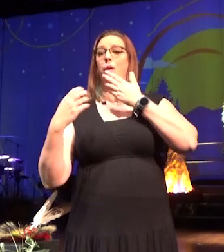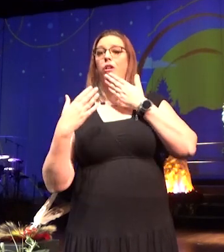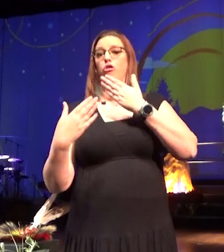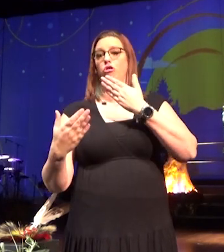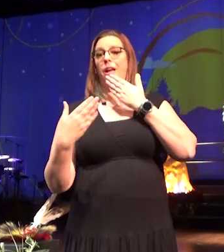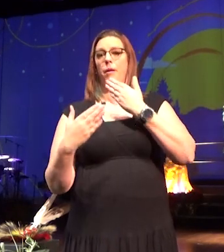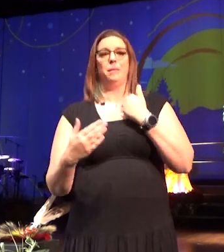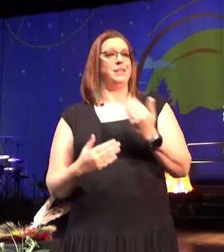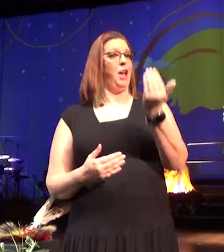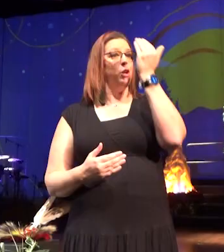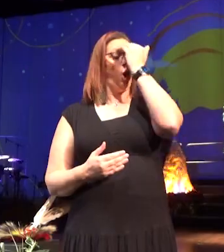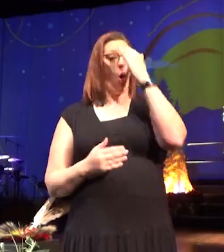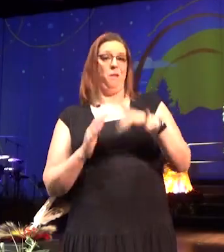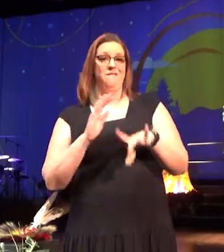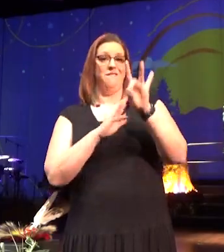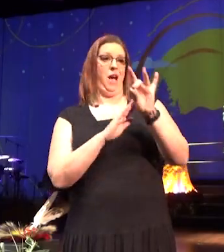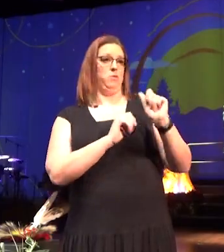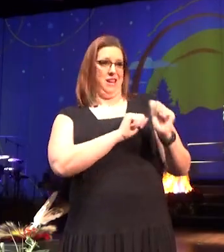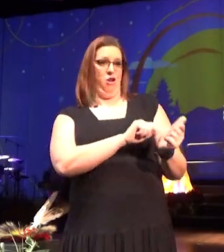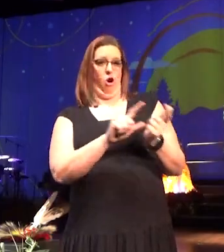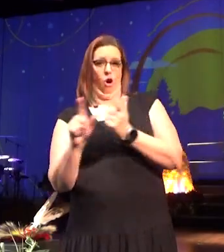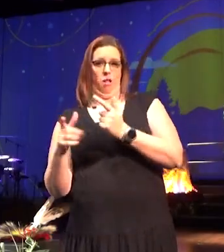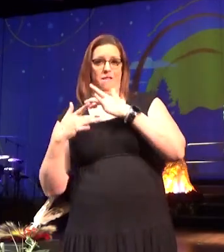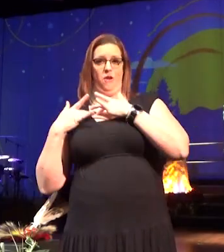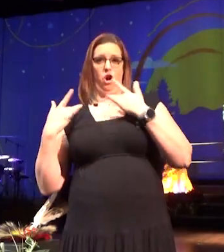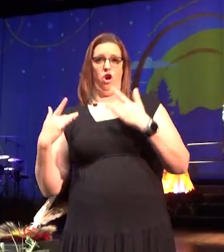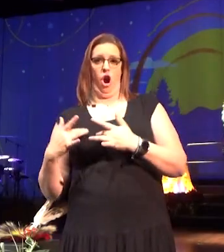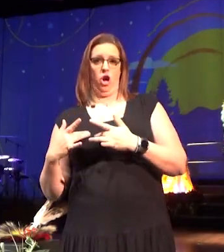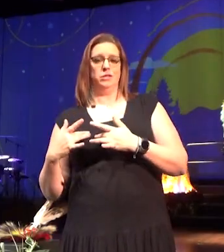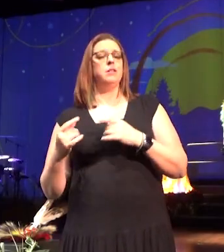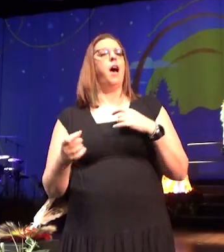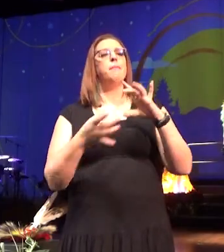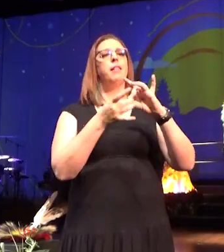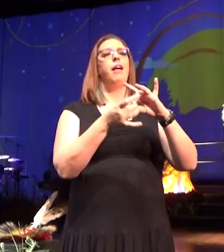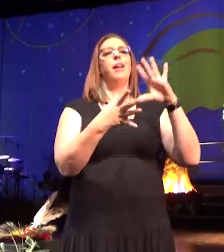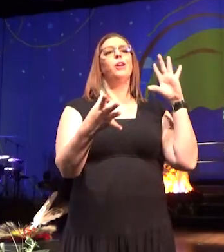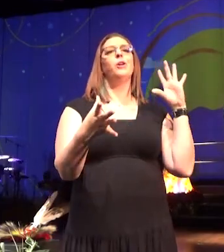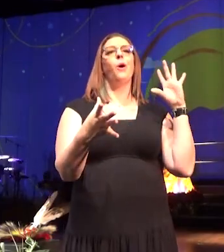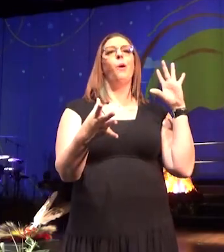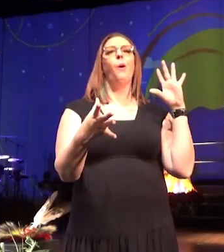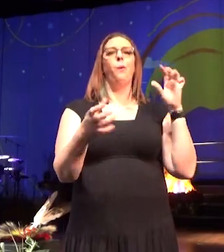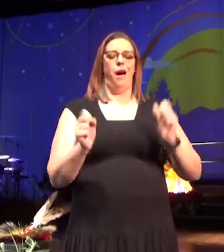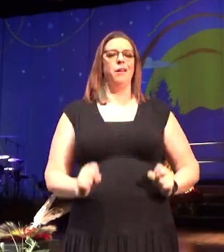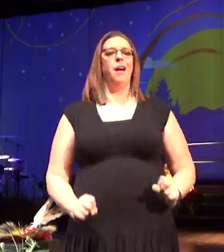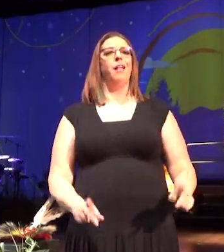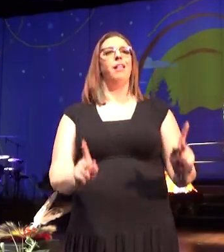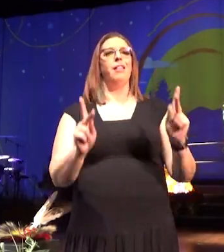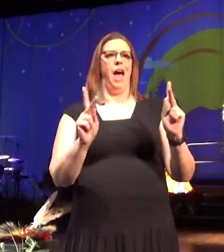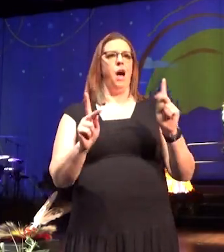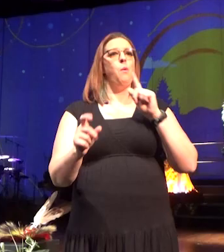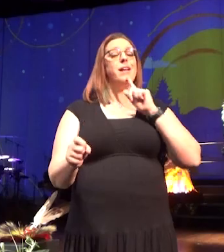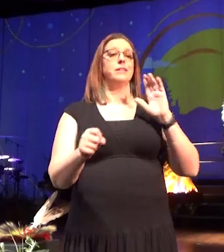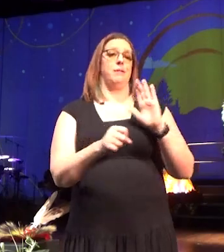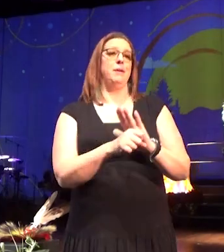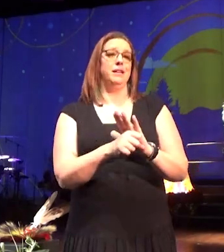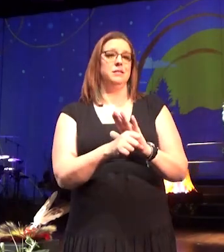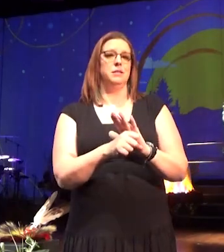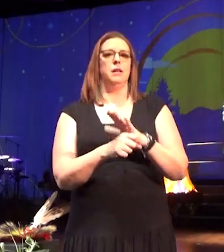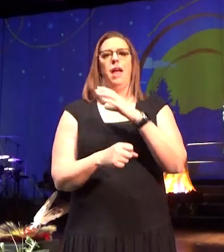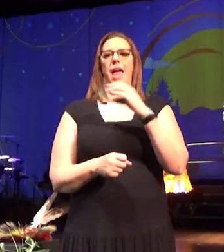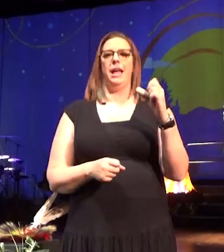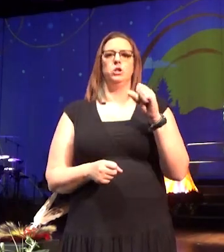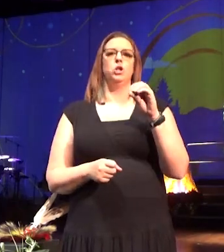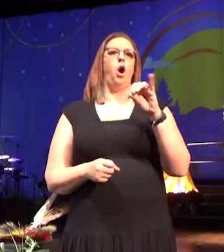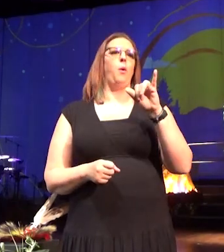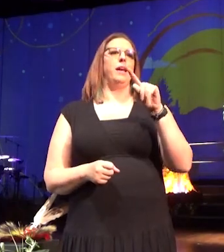know it is found in the memory of the heart, I just let go, allow, and permit. And